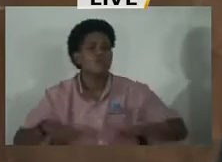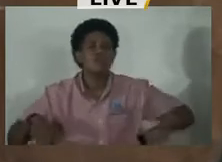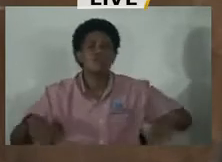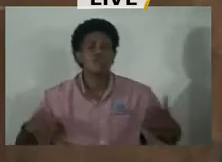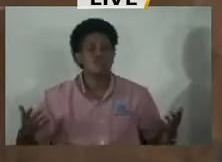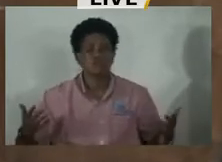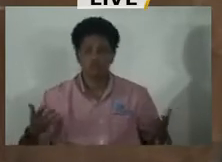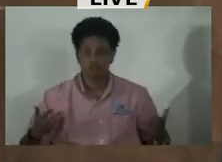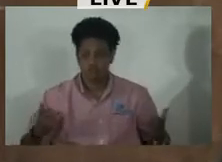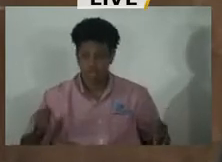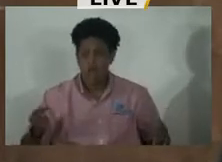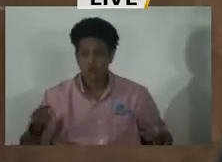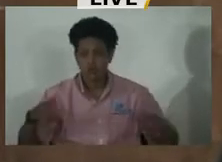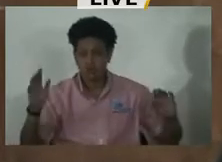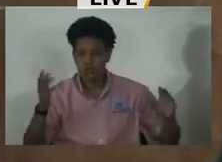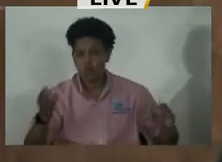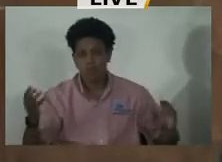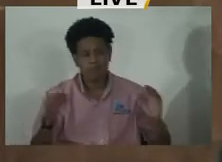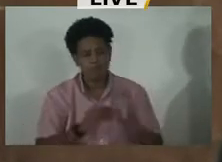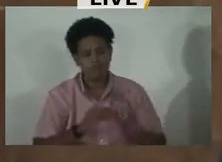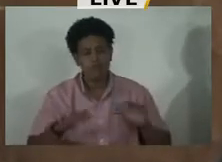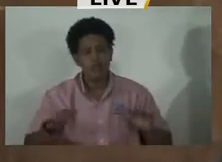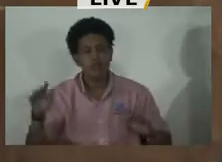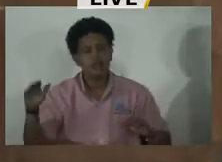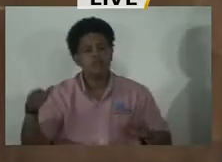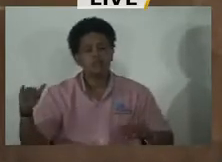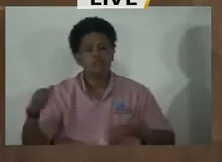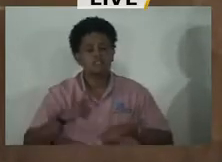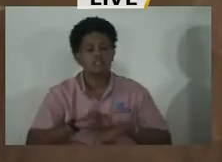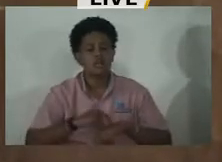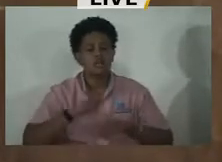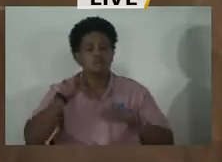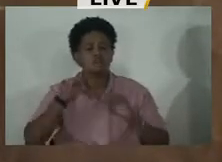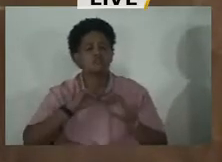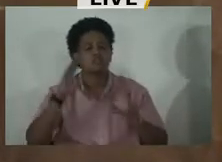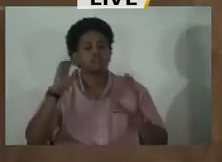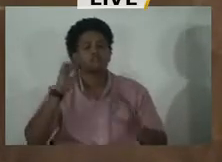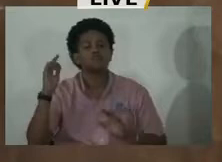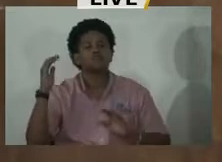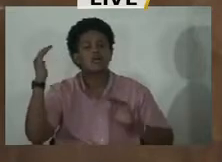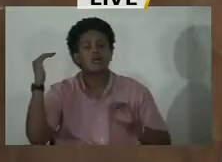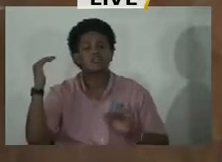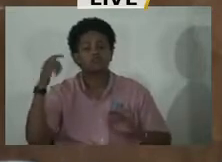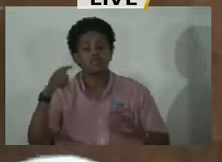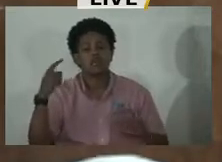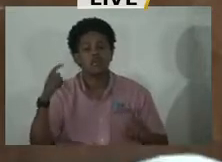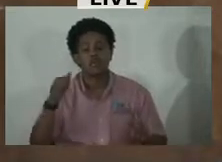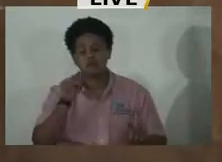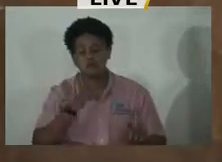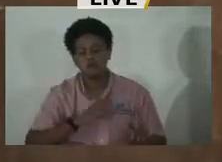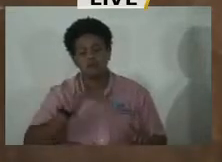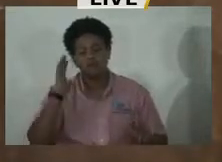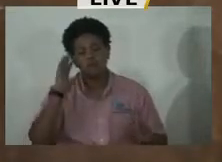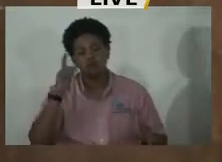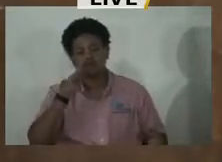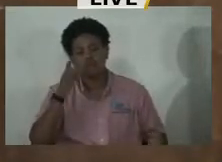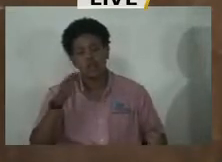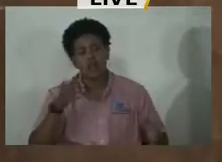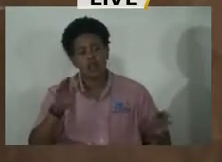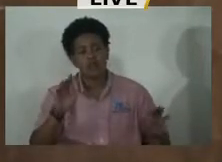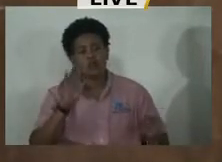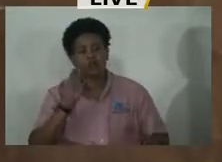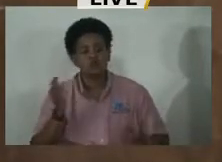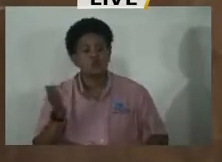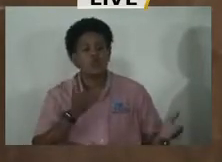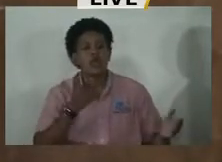offensive weapon. And the Parliament at that time clearly anticipated that women would be allowed to